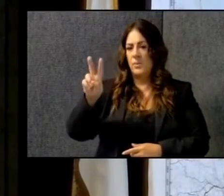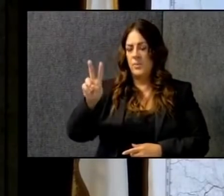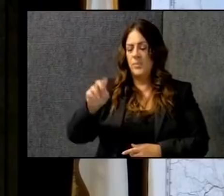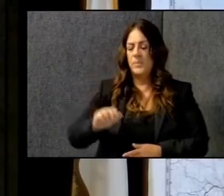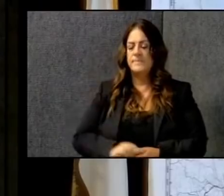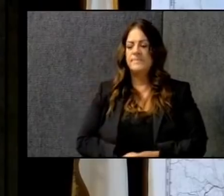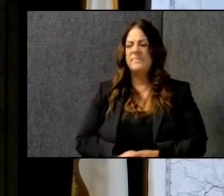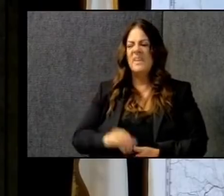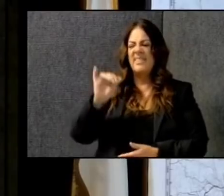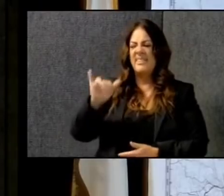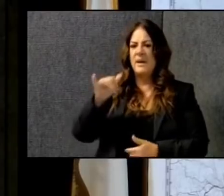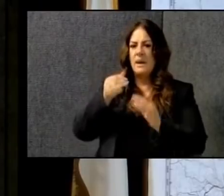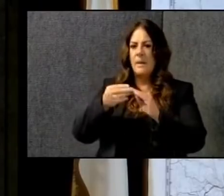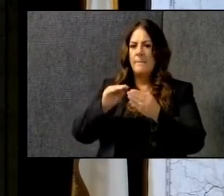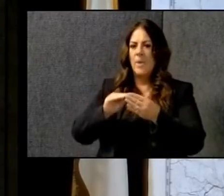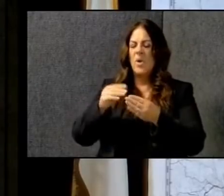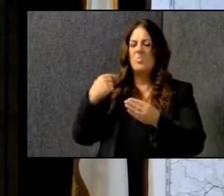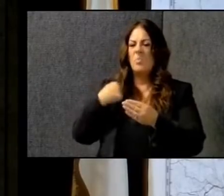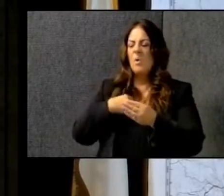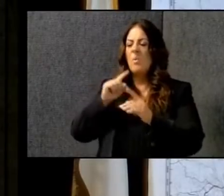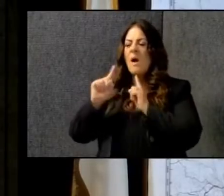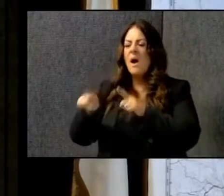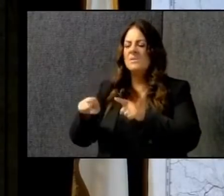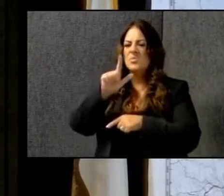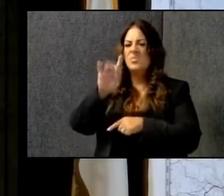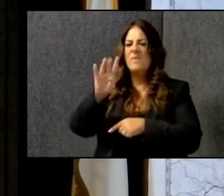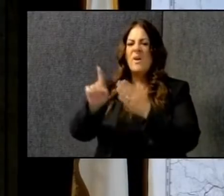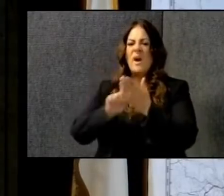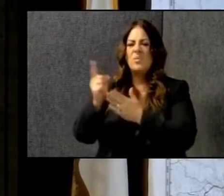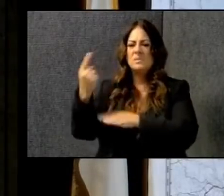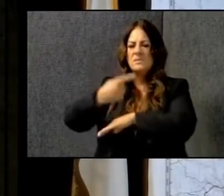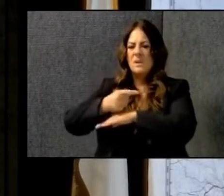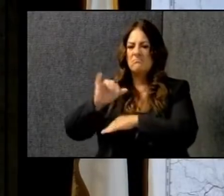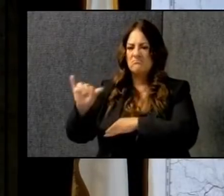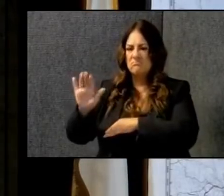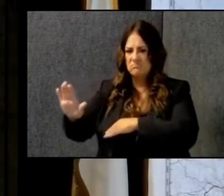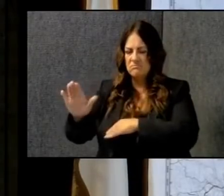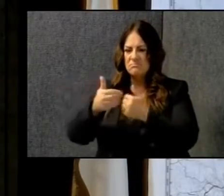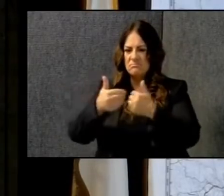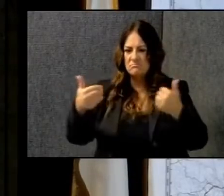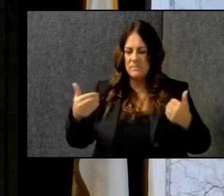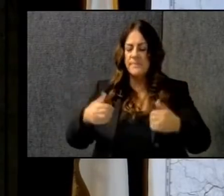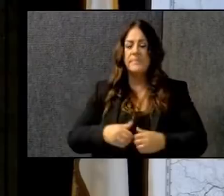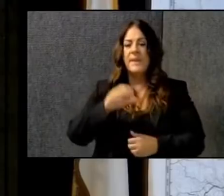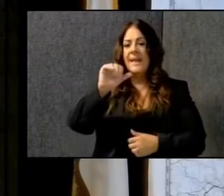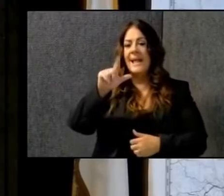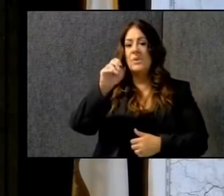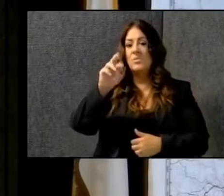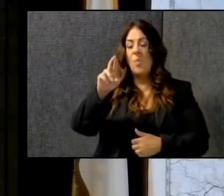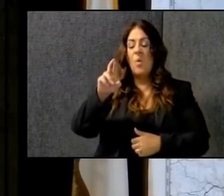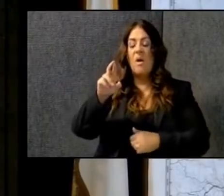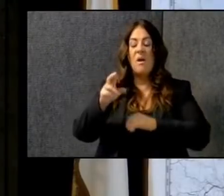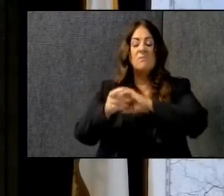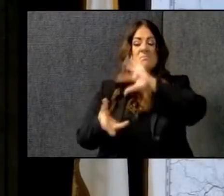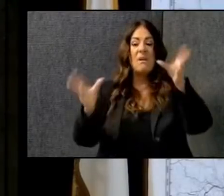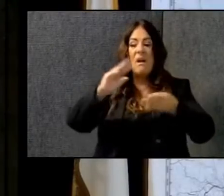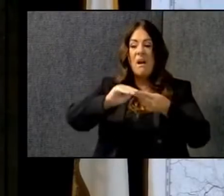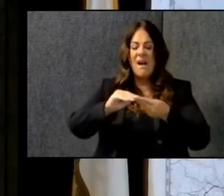530-806-3212, and that number will be answered 24 hours a day. The Caldor Fire stands at